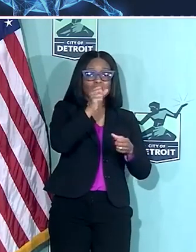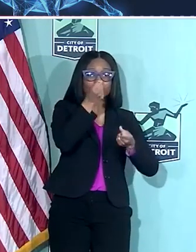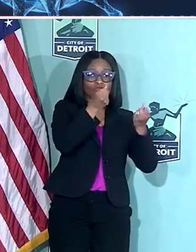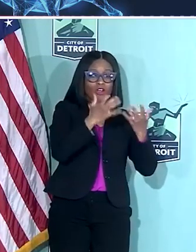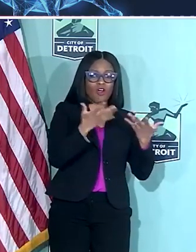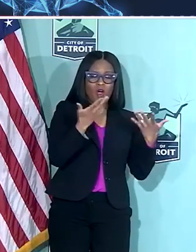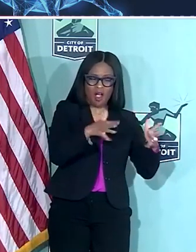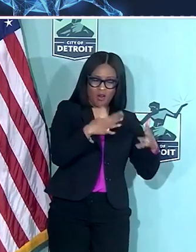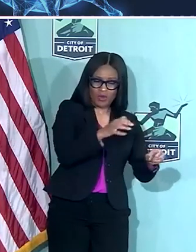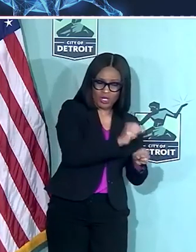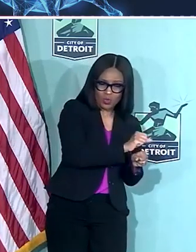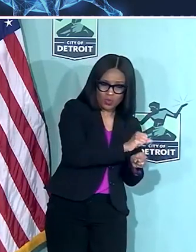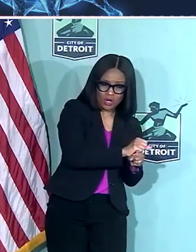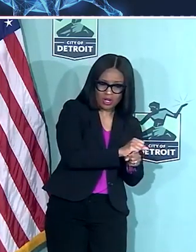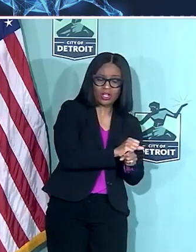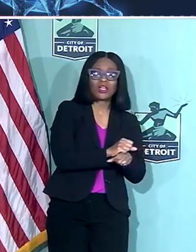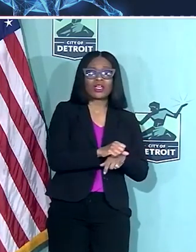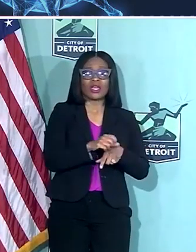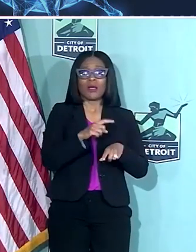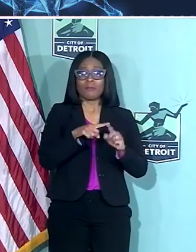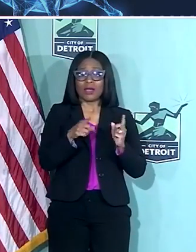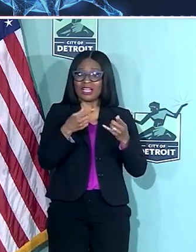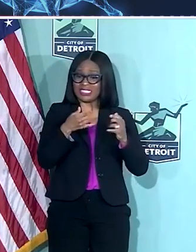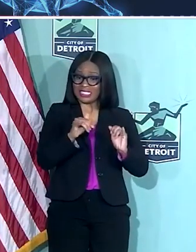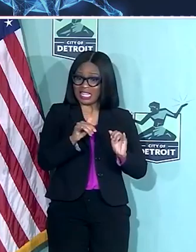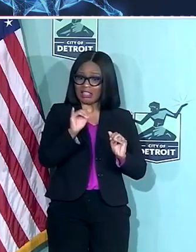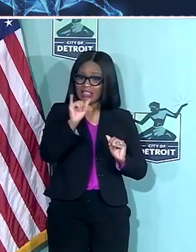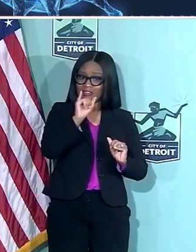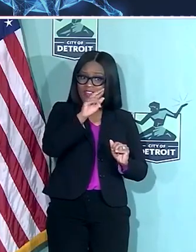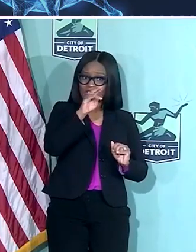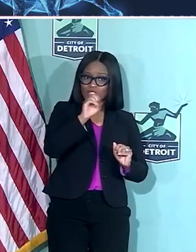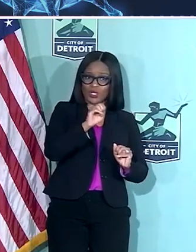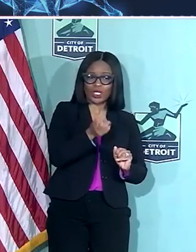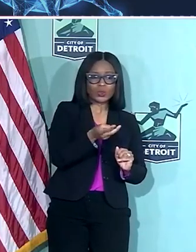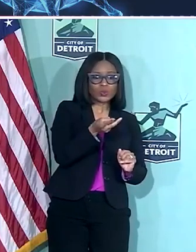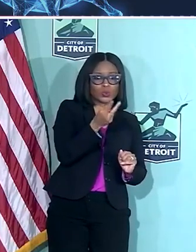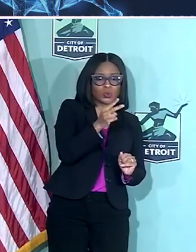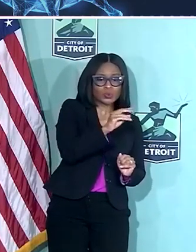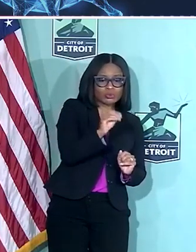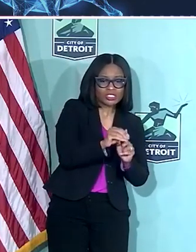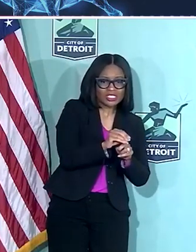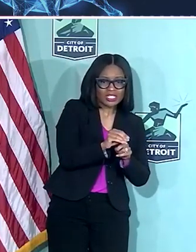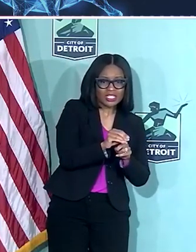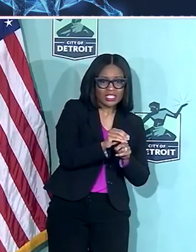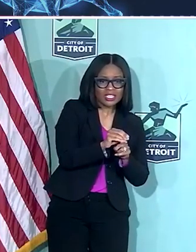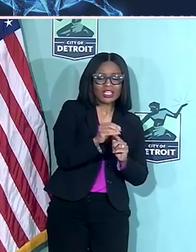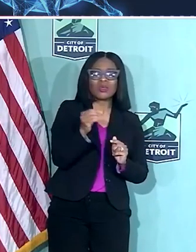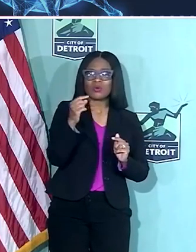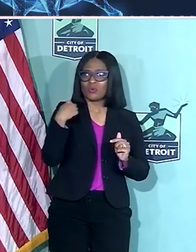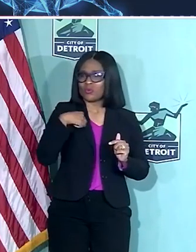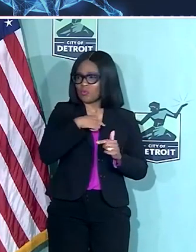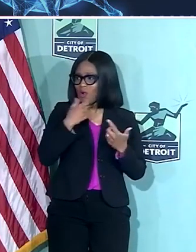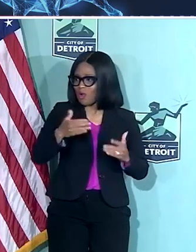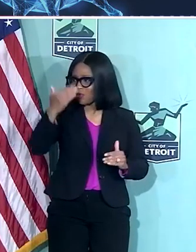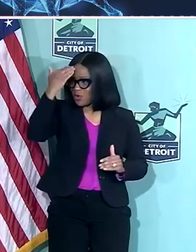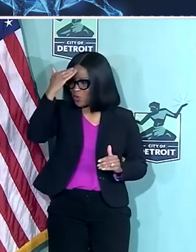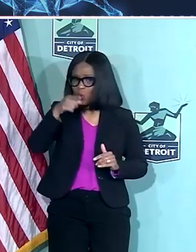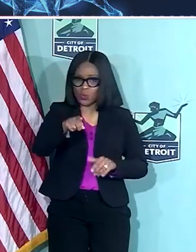running an infection rate of 2 or 3%, which is below the rest of the community. We know that you can